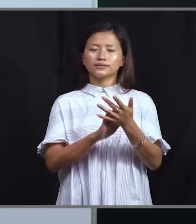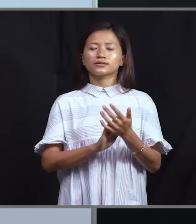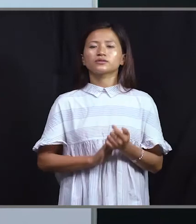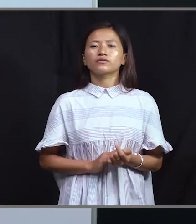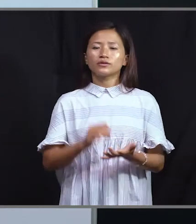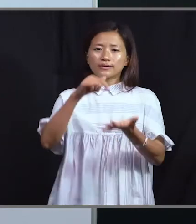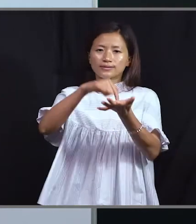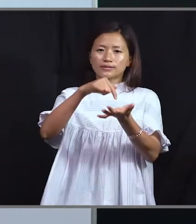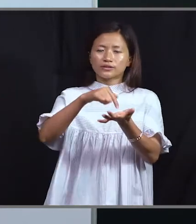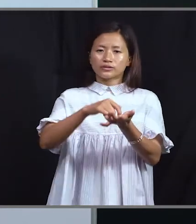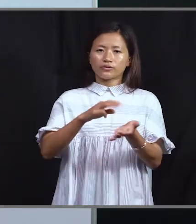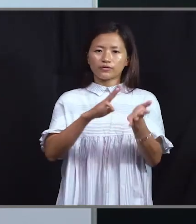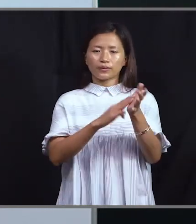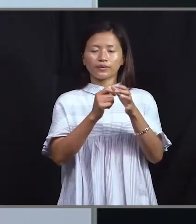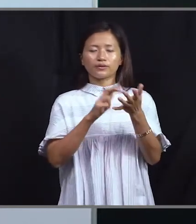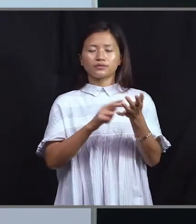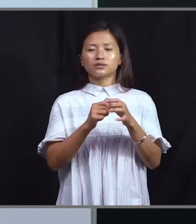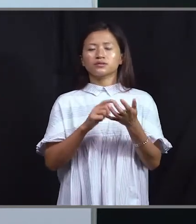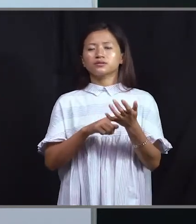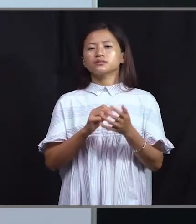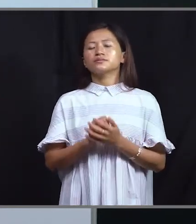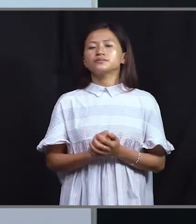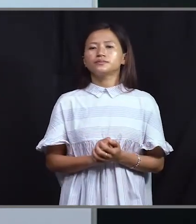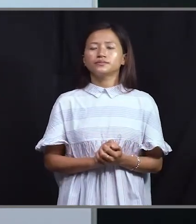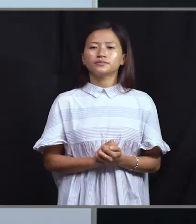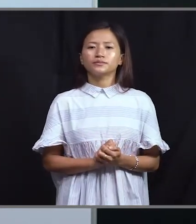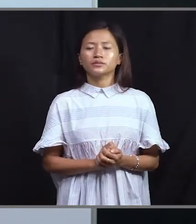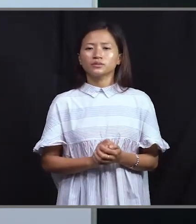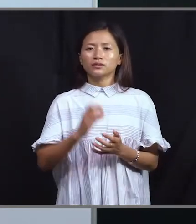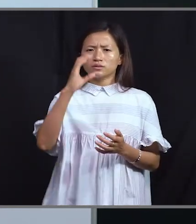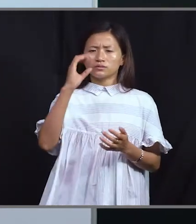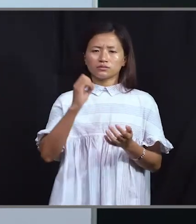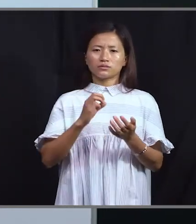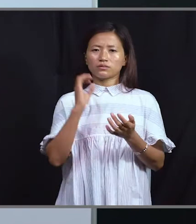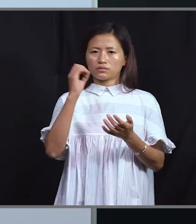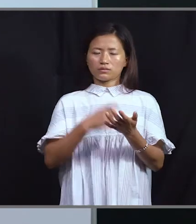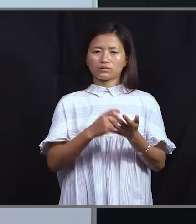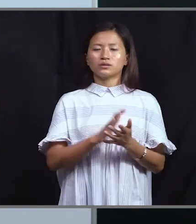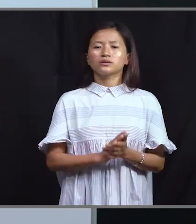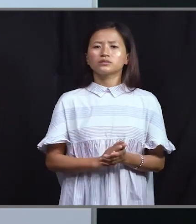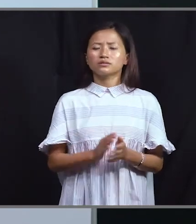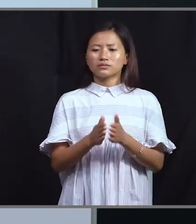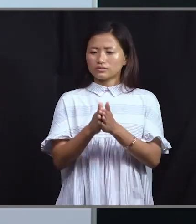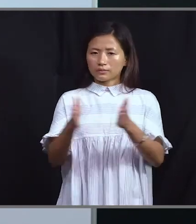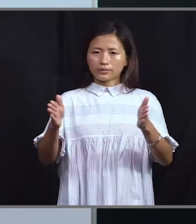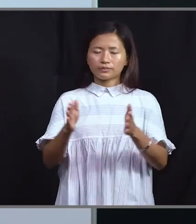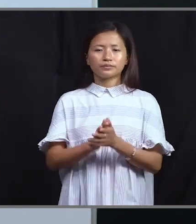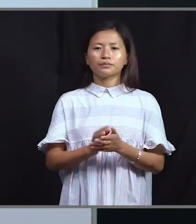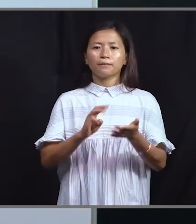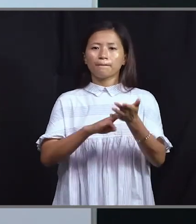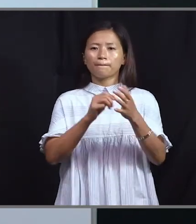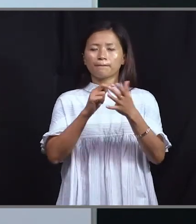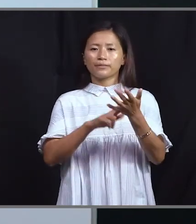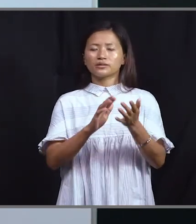the center of management. Okay, so see, this coordination is not a separate function of management, but in fact it is the essence